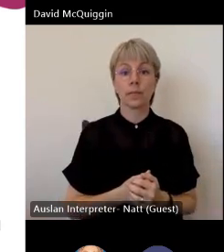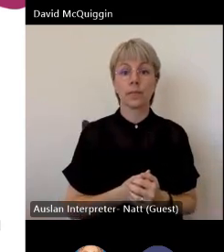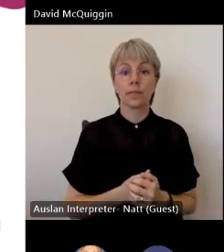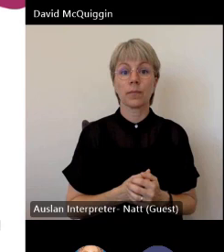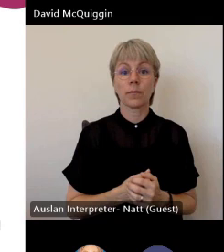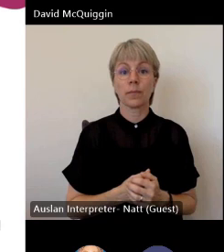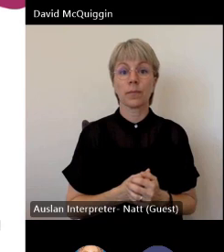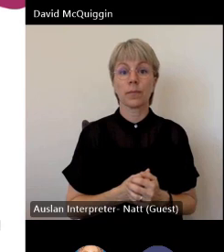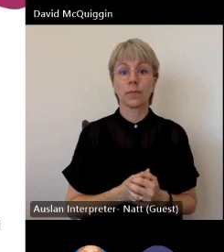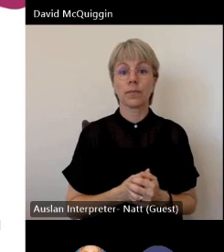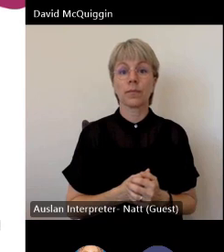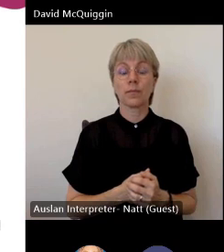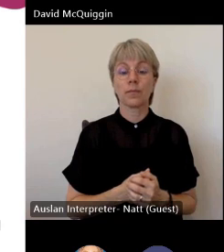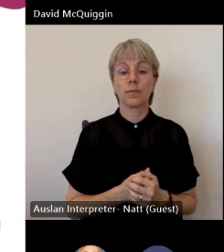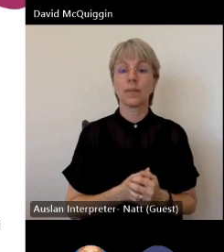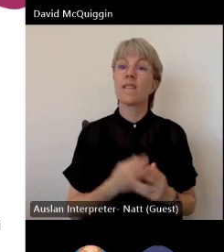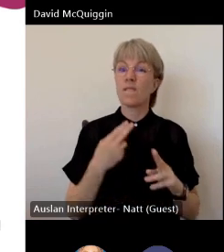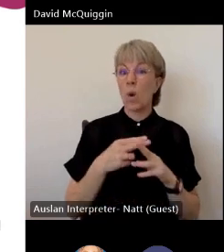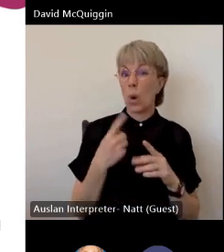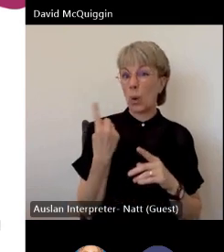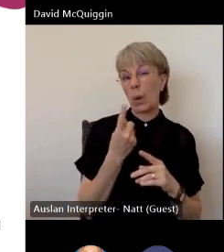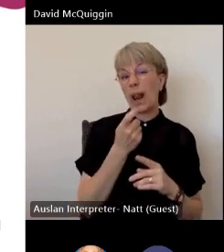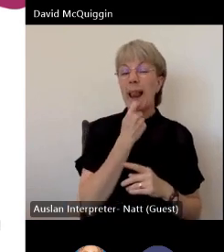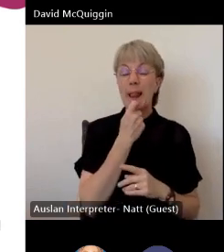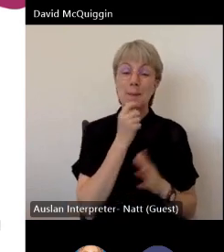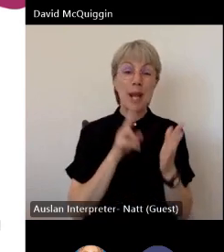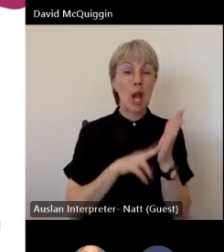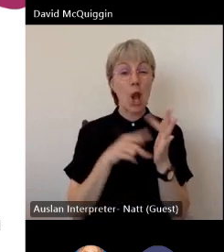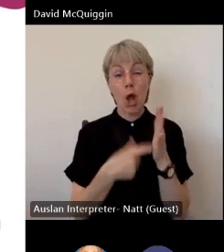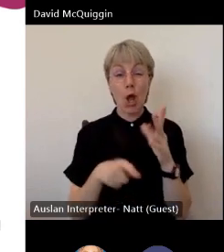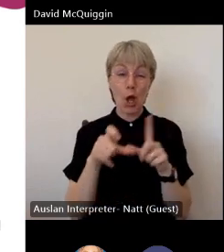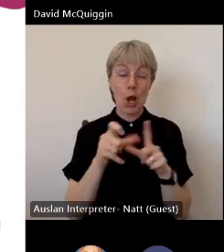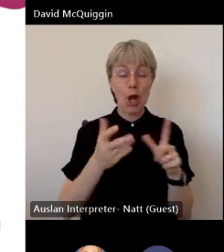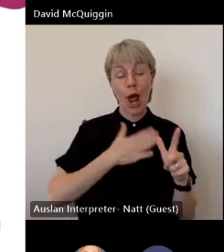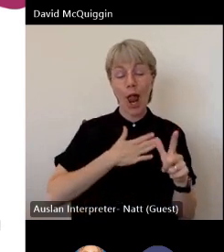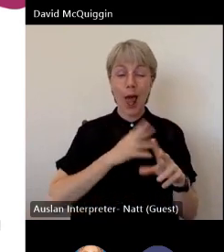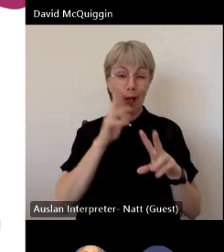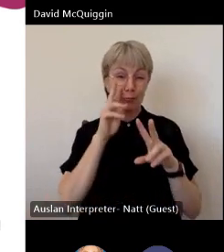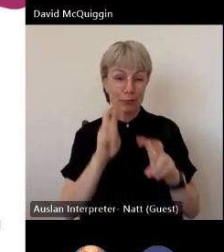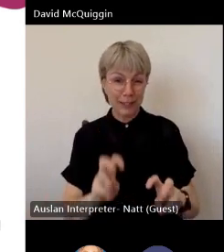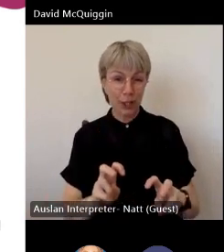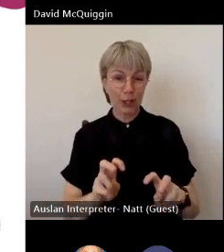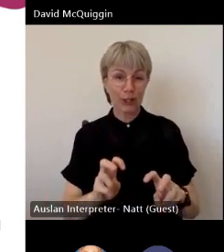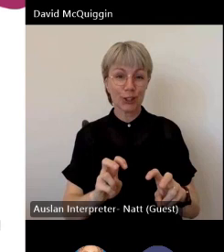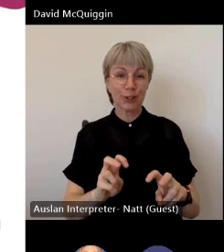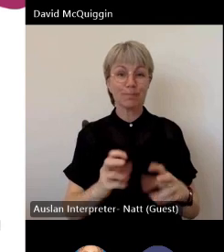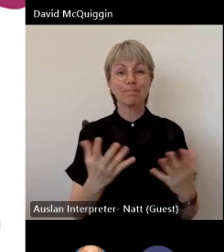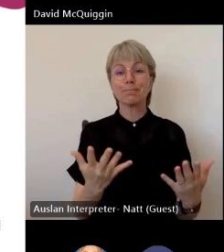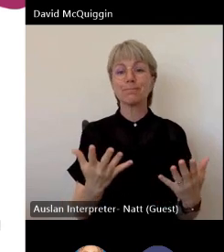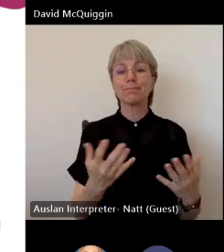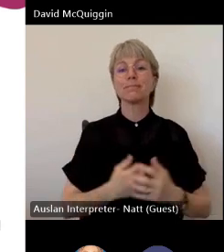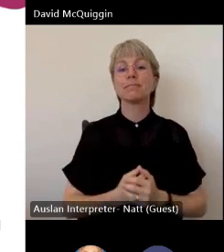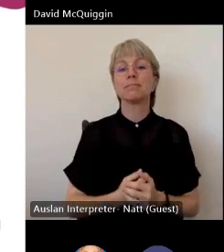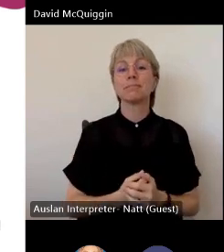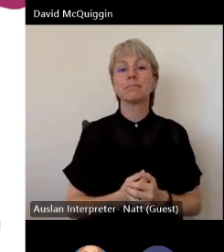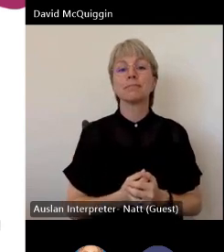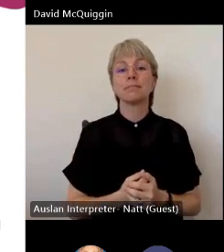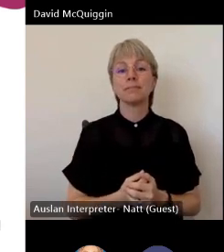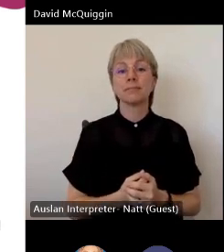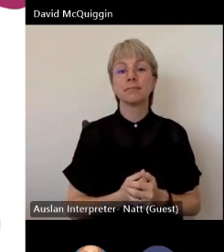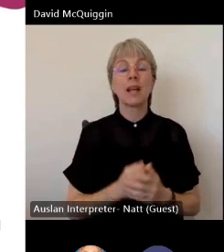research nerds amongst us. This was grounded research, which means we didn't begin the research with